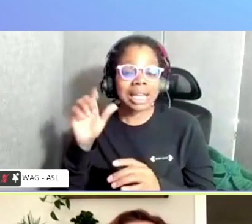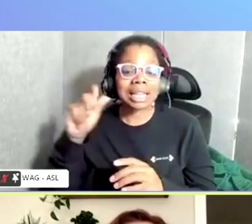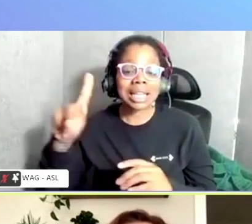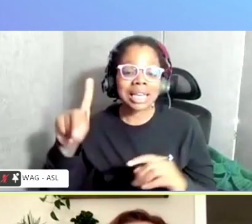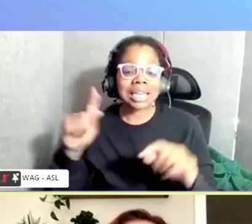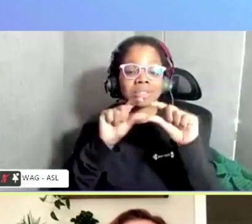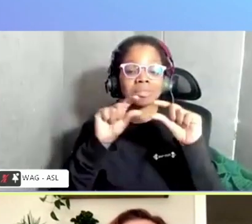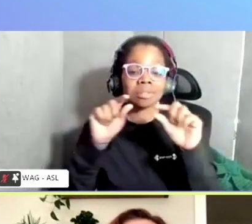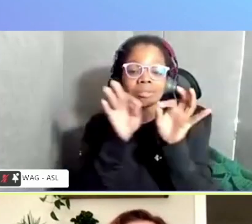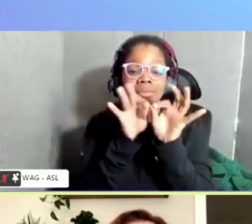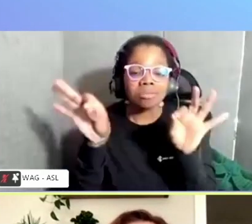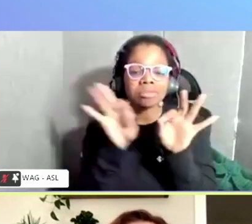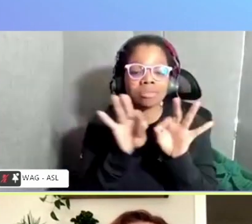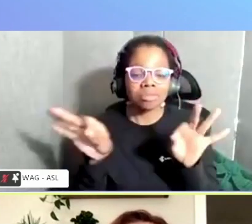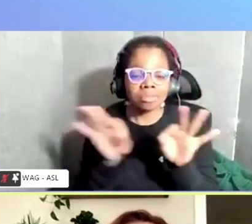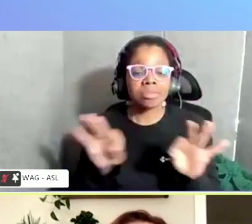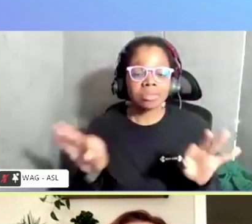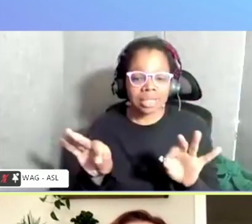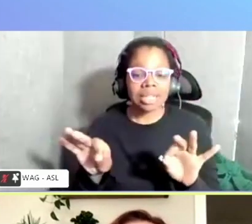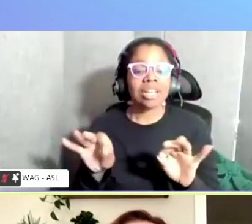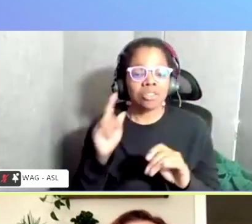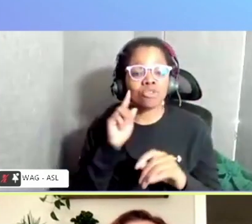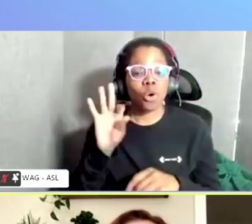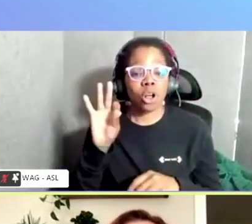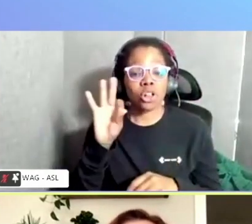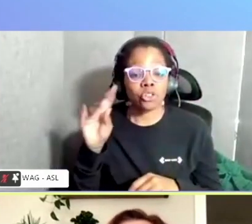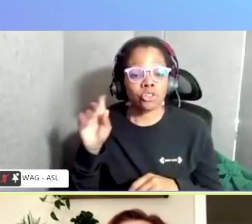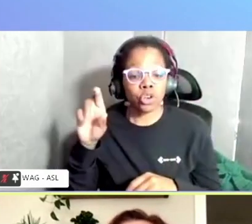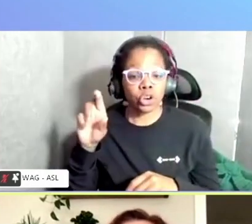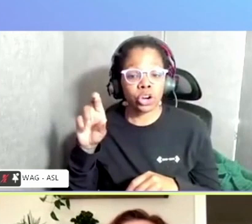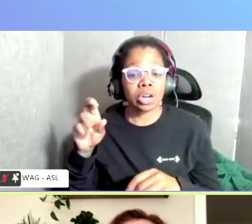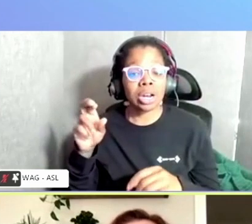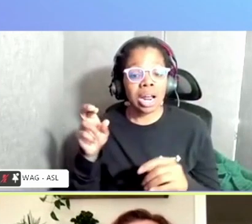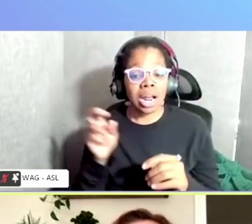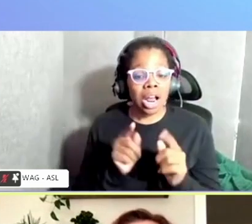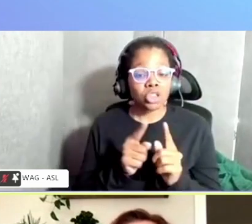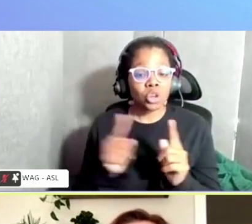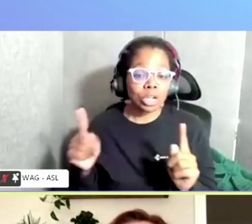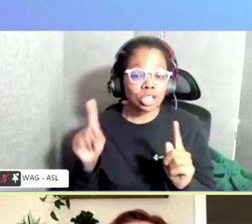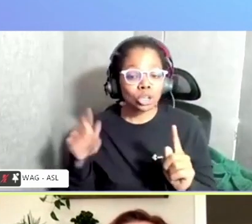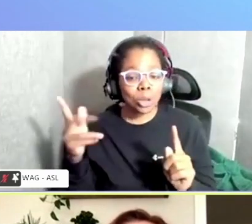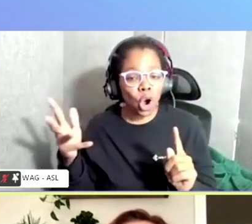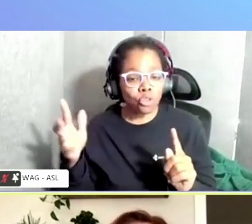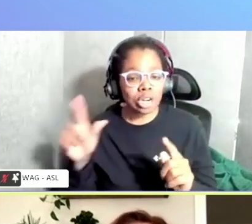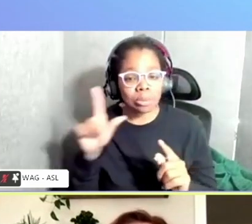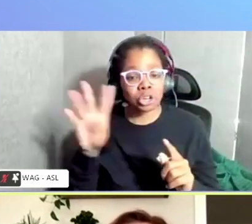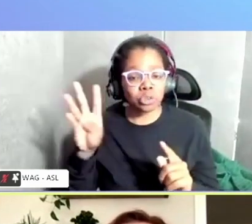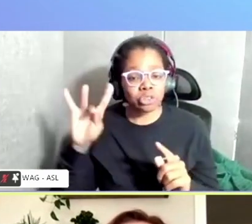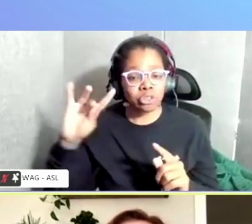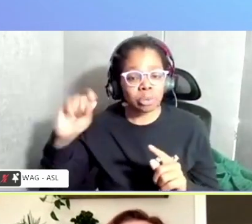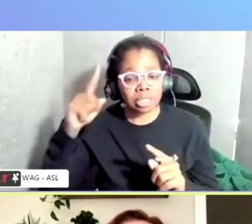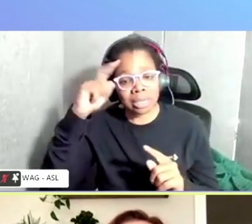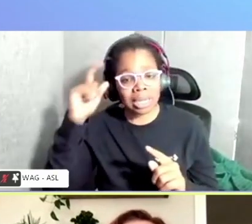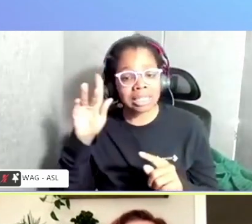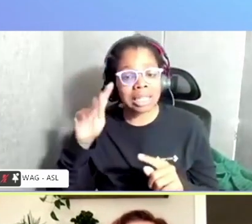stacked vertically in a website footer. Since their width should already be at least 24 pixels due to the link text